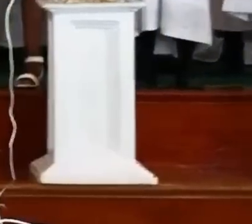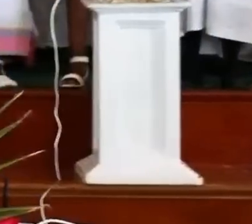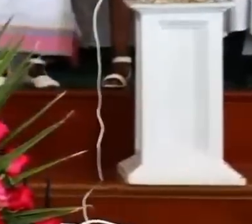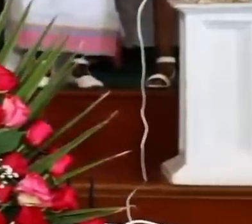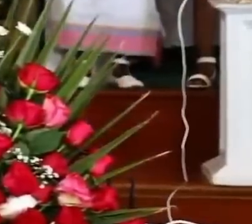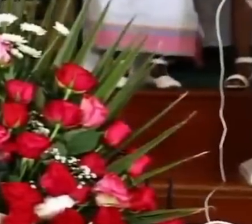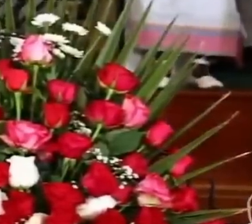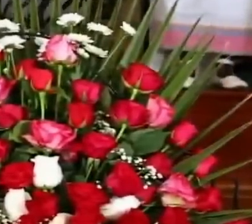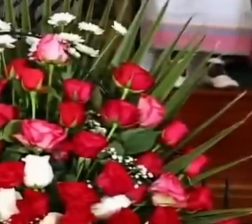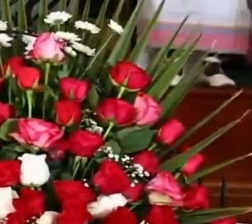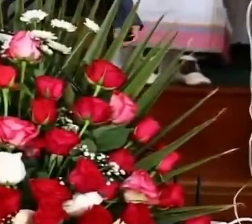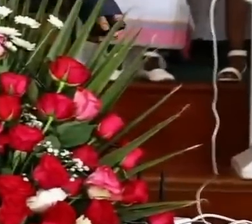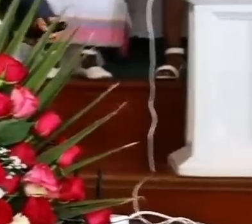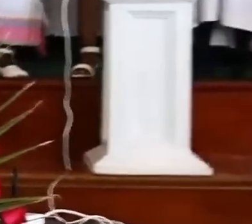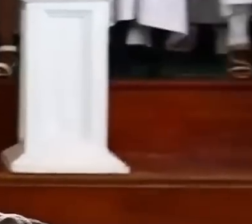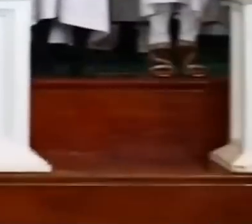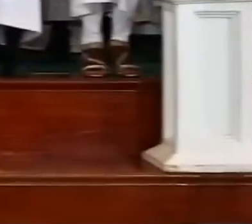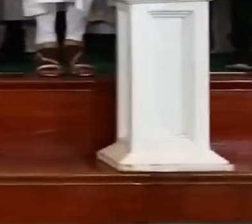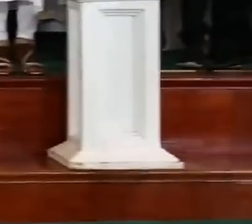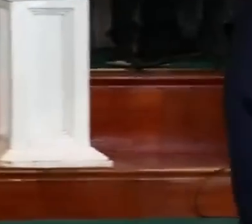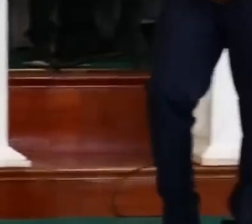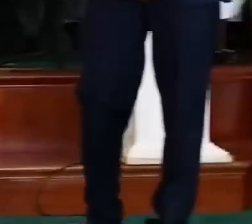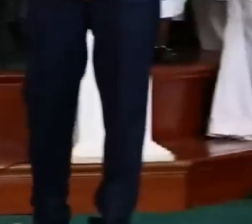Take in the sight.